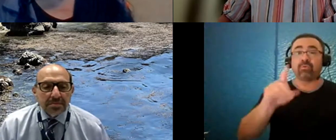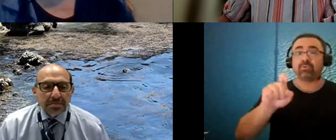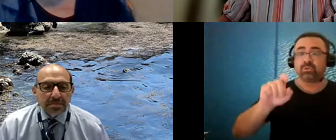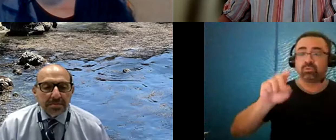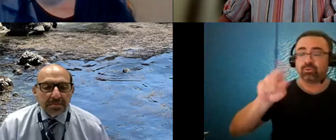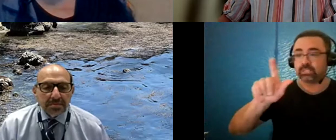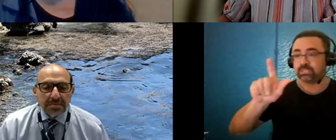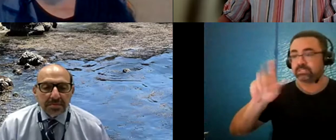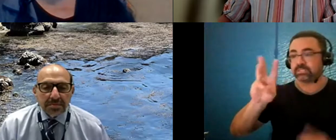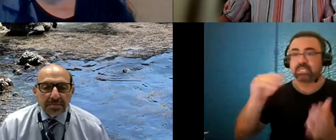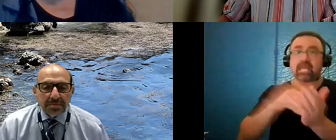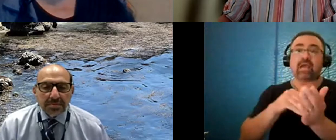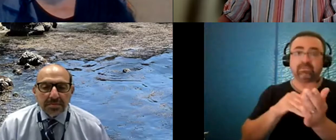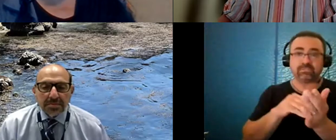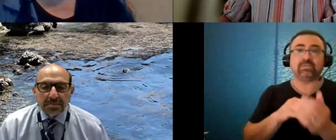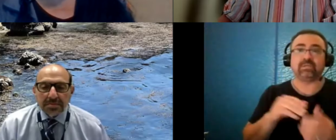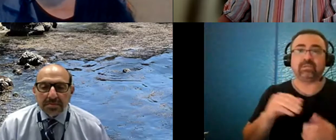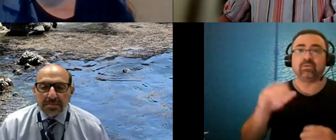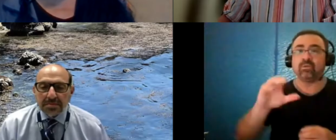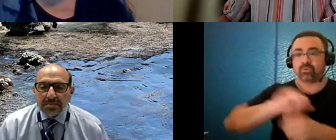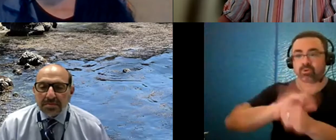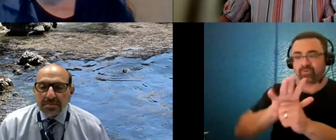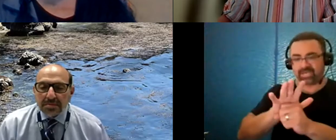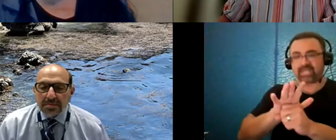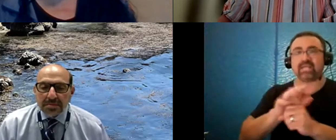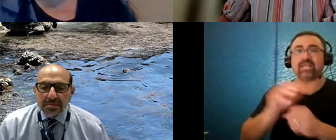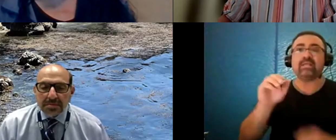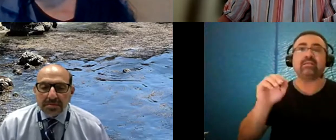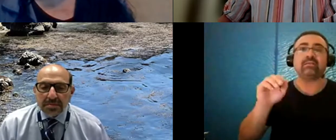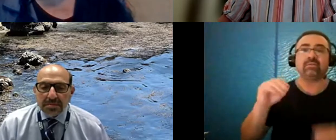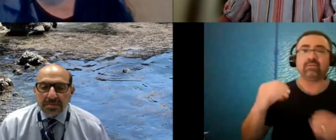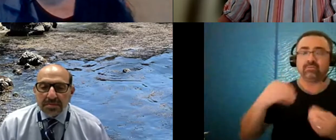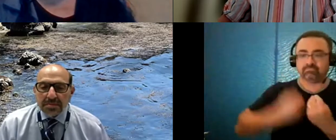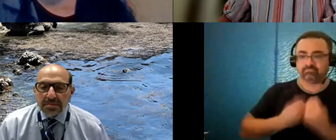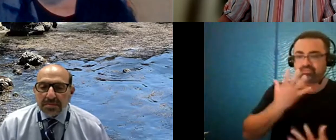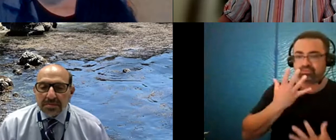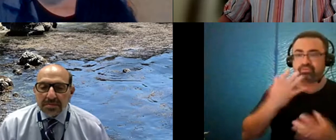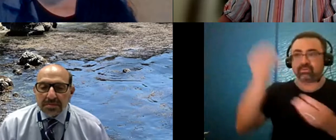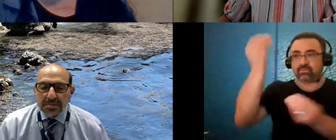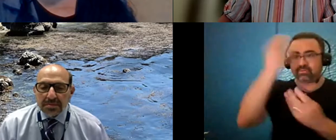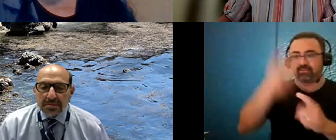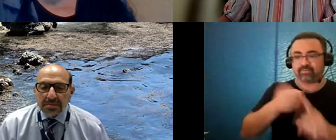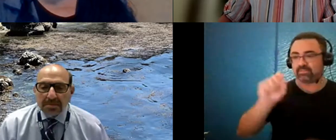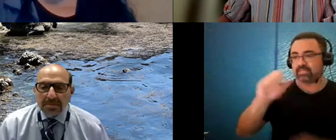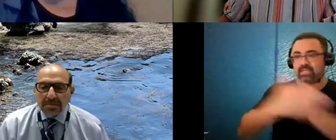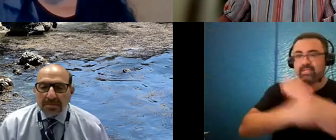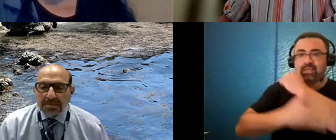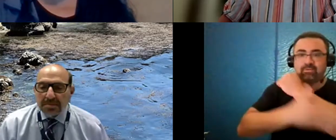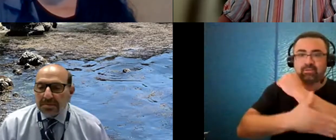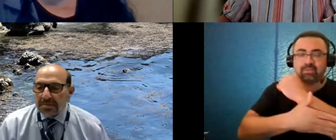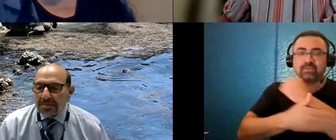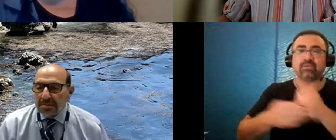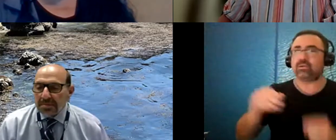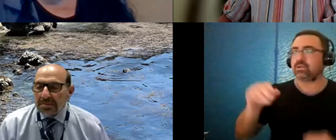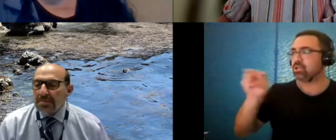126,002 cases of COVID-19 reported to Sacramento County. When you look on our dashboard,